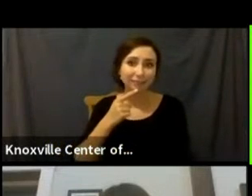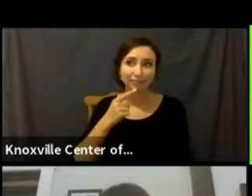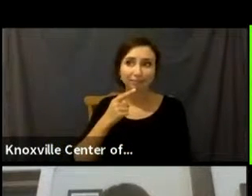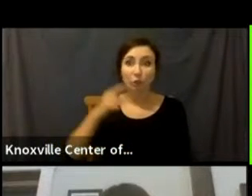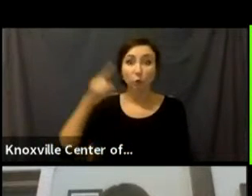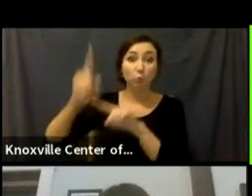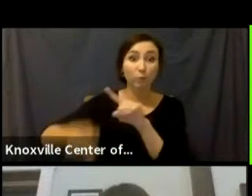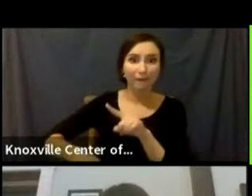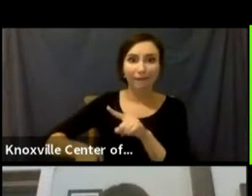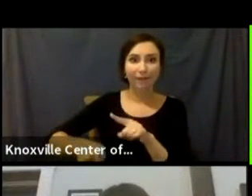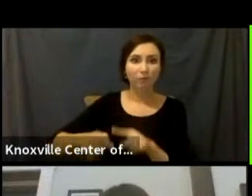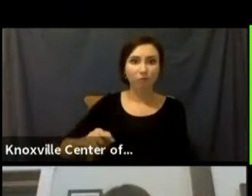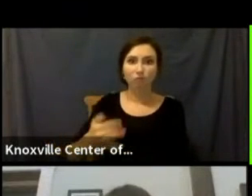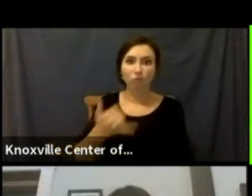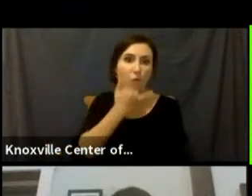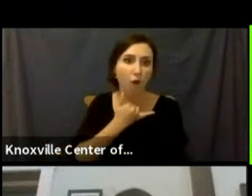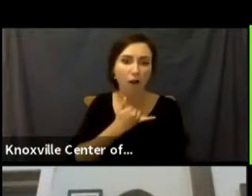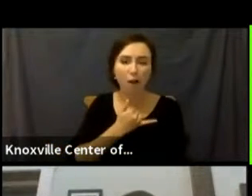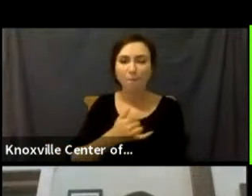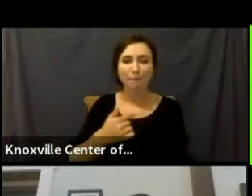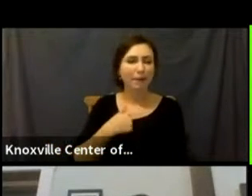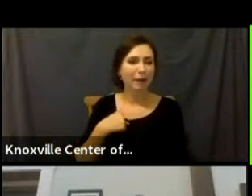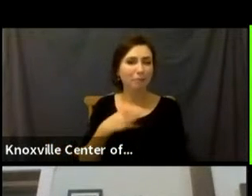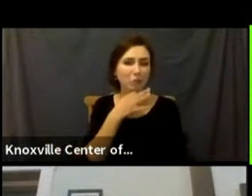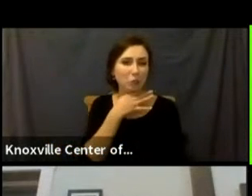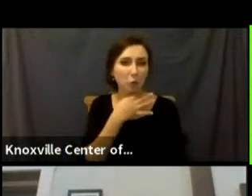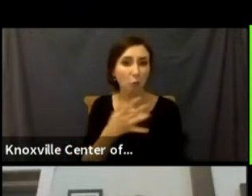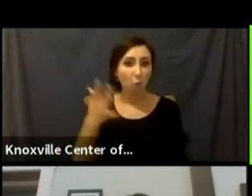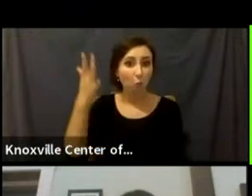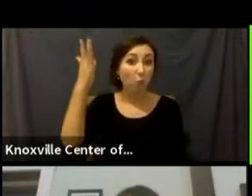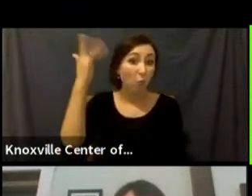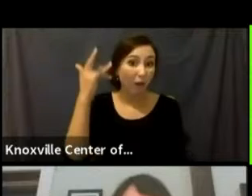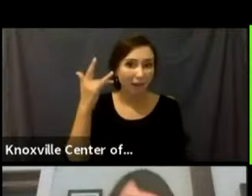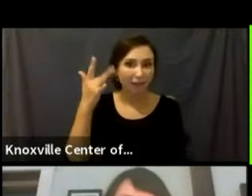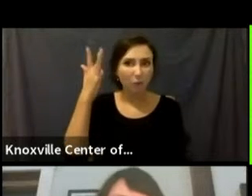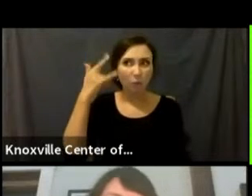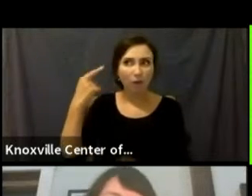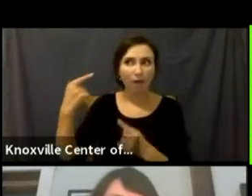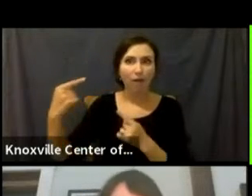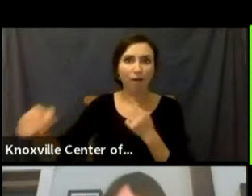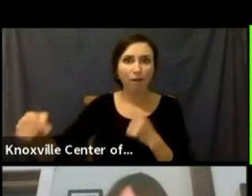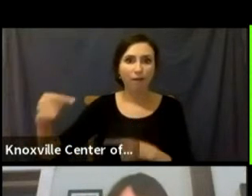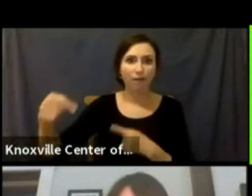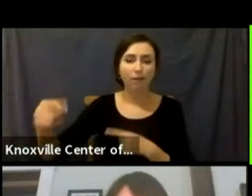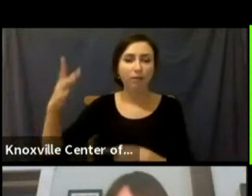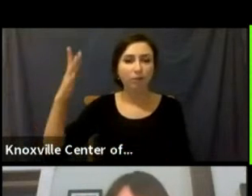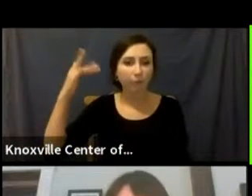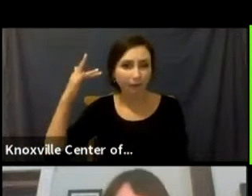just like to put that out there. Why? What is the deeper why? This back and forth.